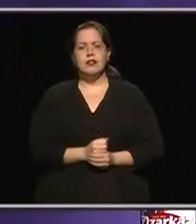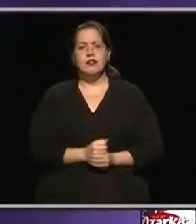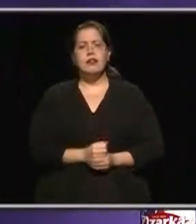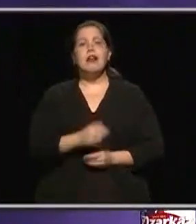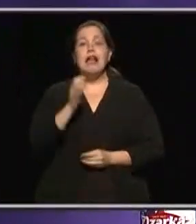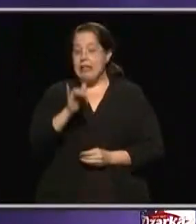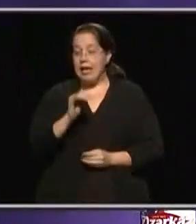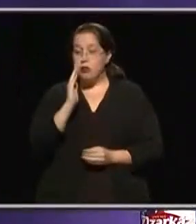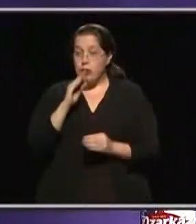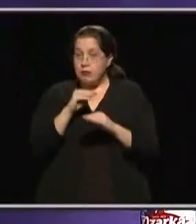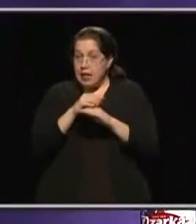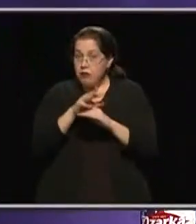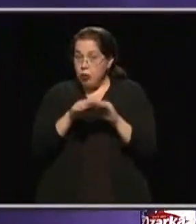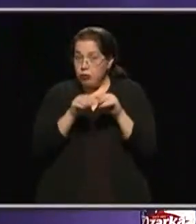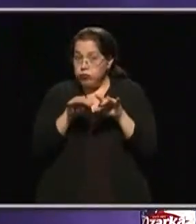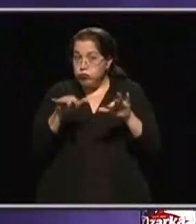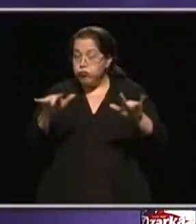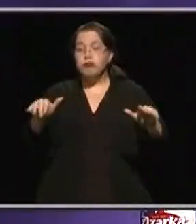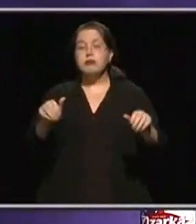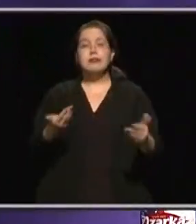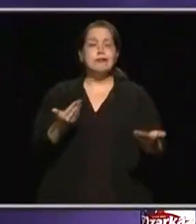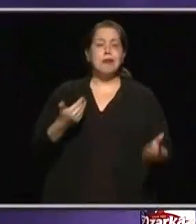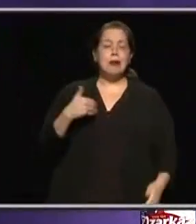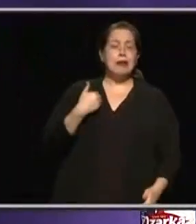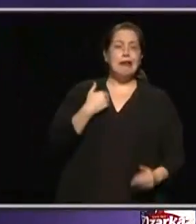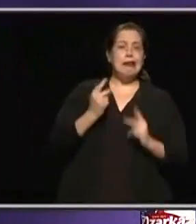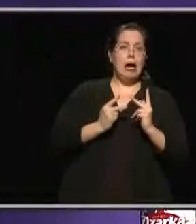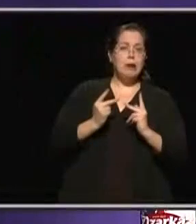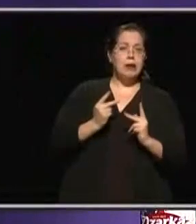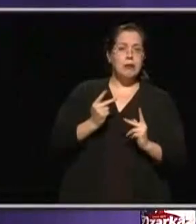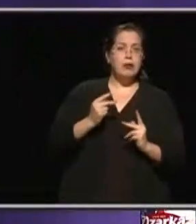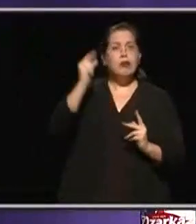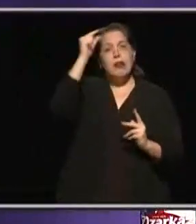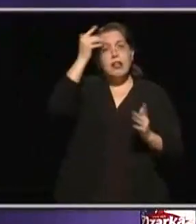are spreading it. And it may be young people. The governor